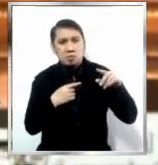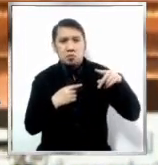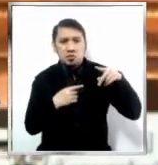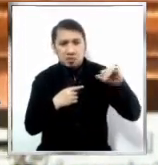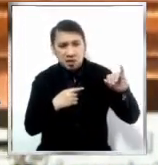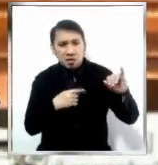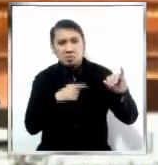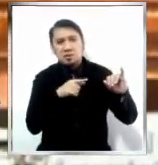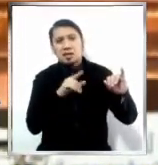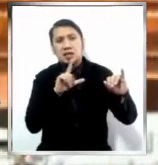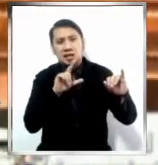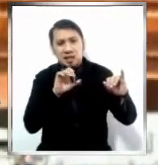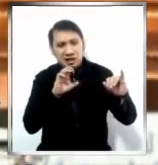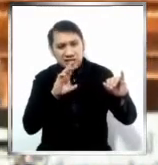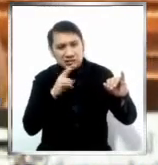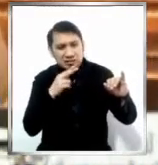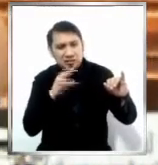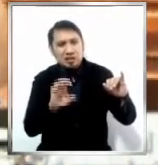kayo.